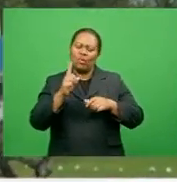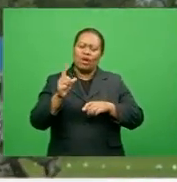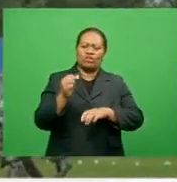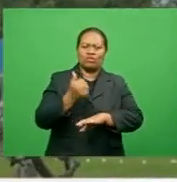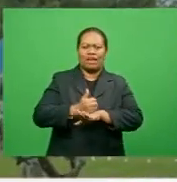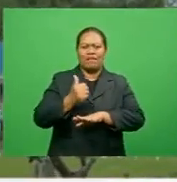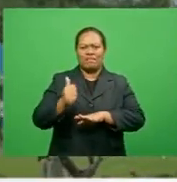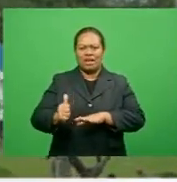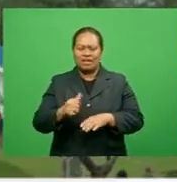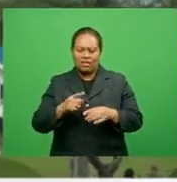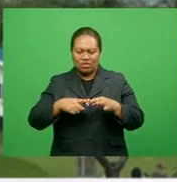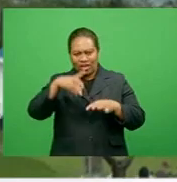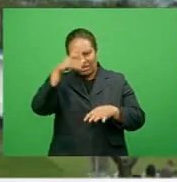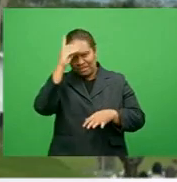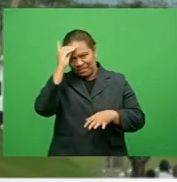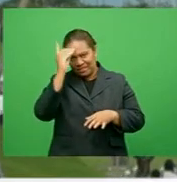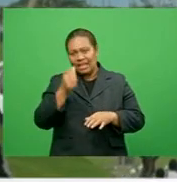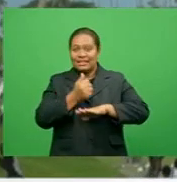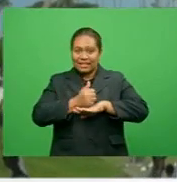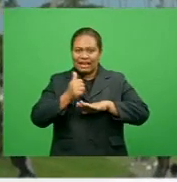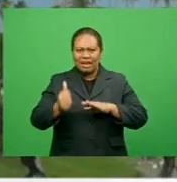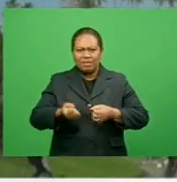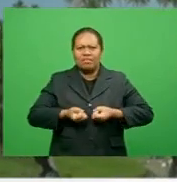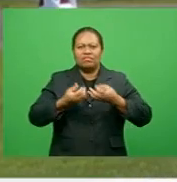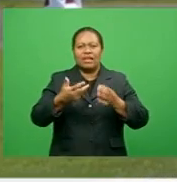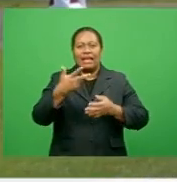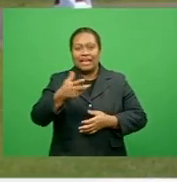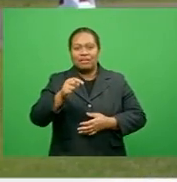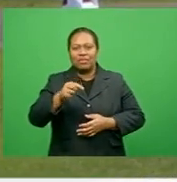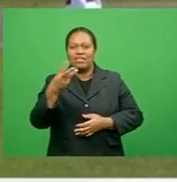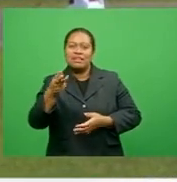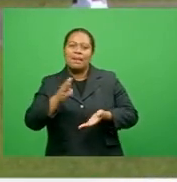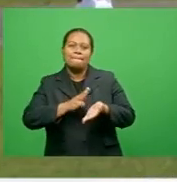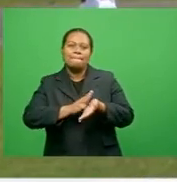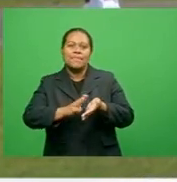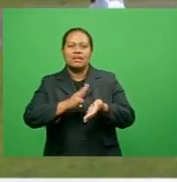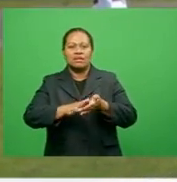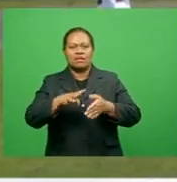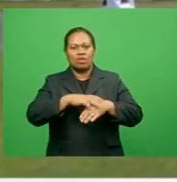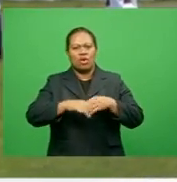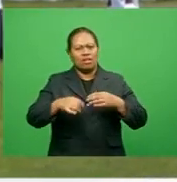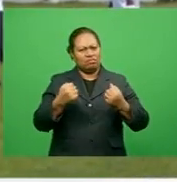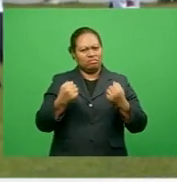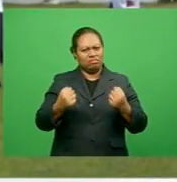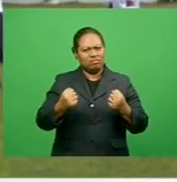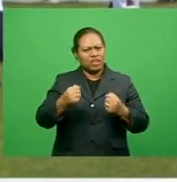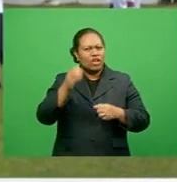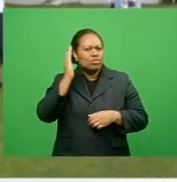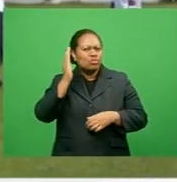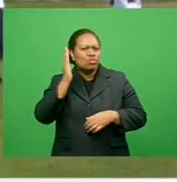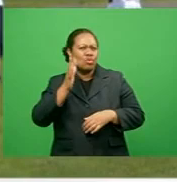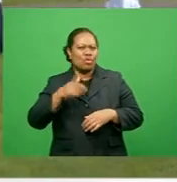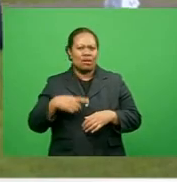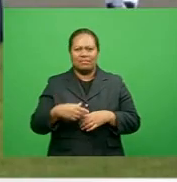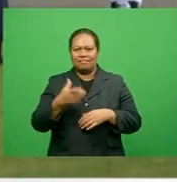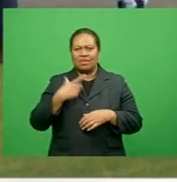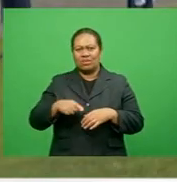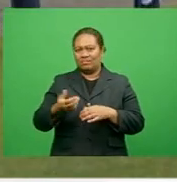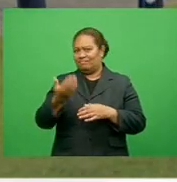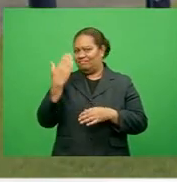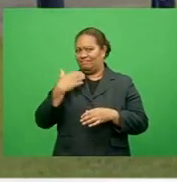to education. The government has invested close to $8.3 million to strengthen school after Tropical Cyclone